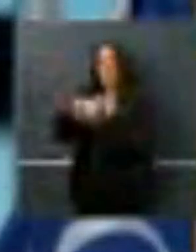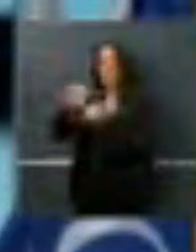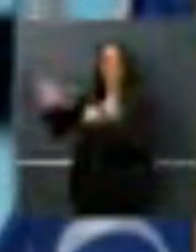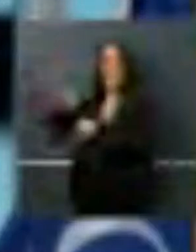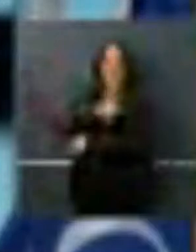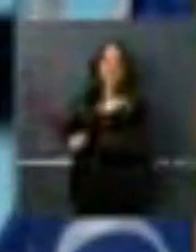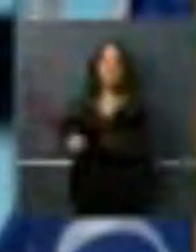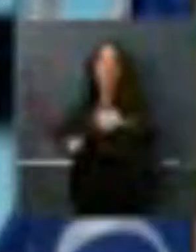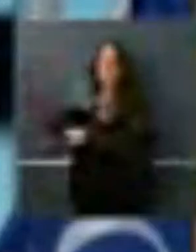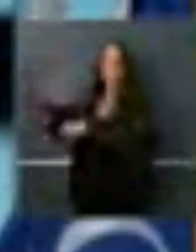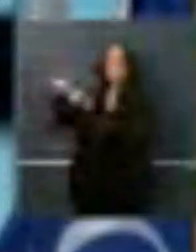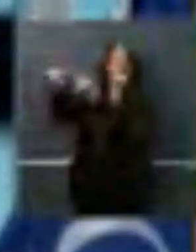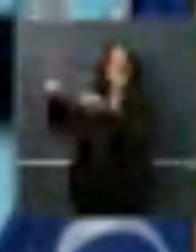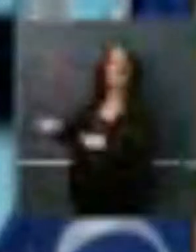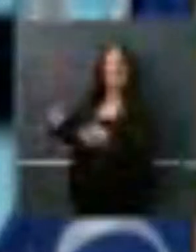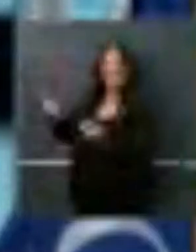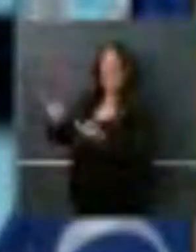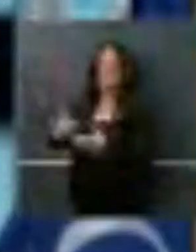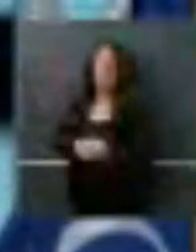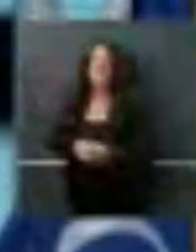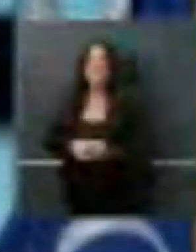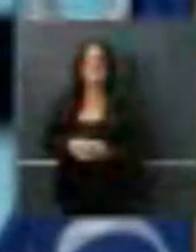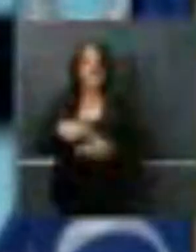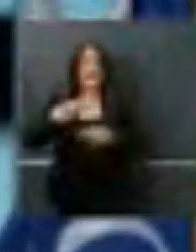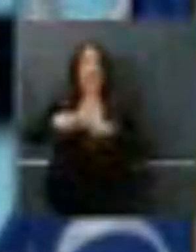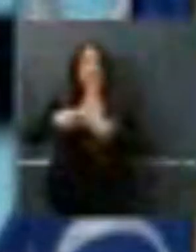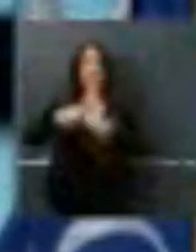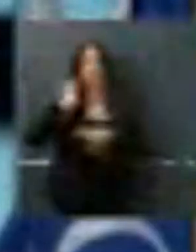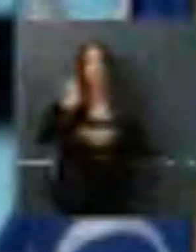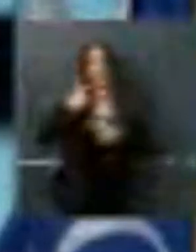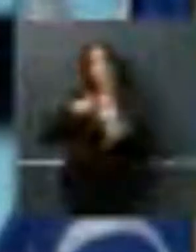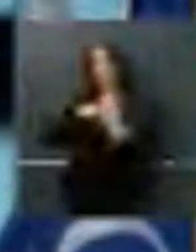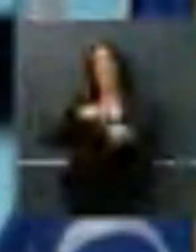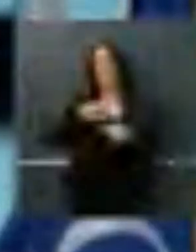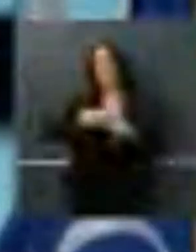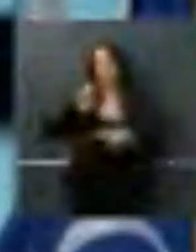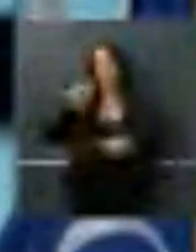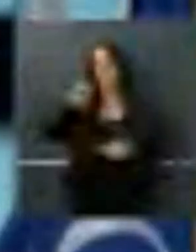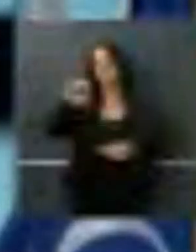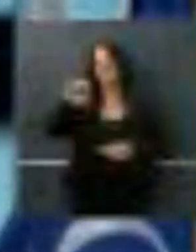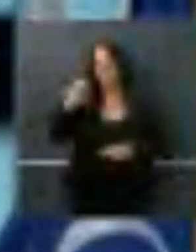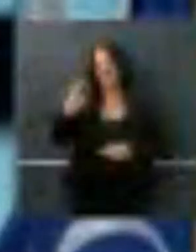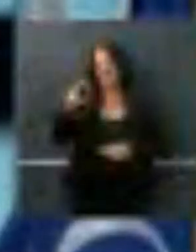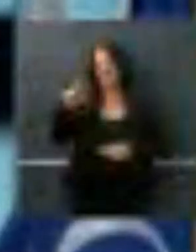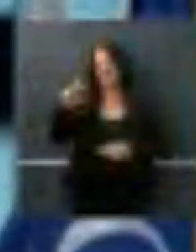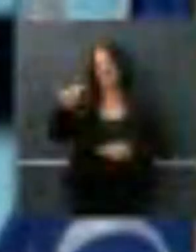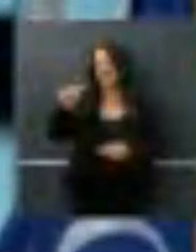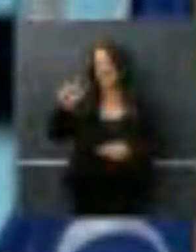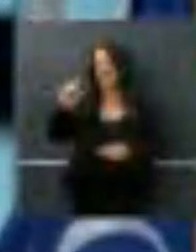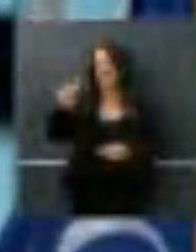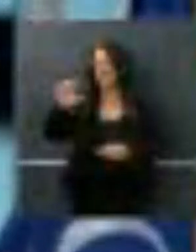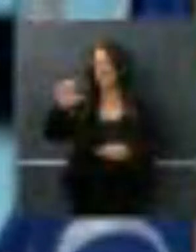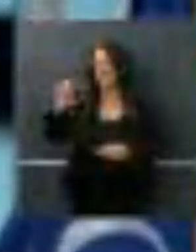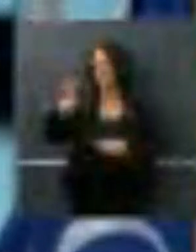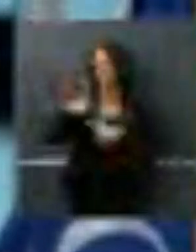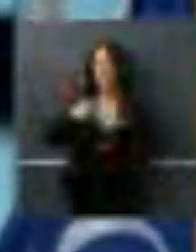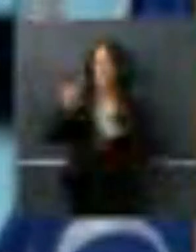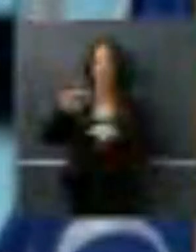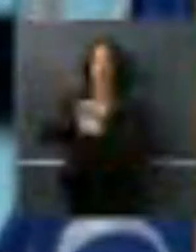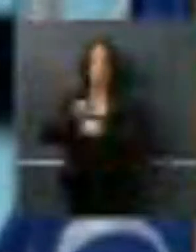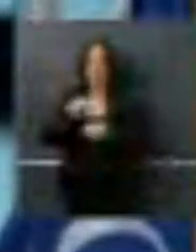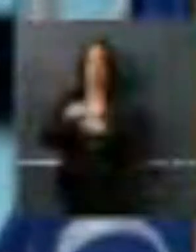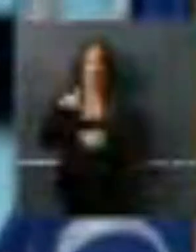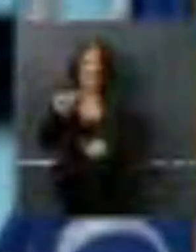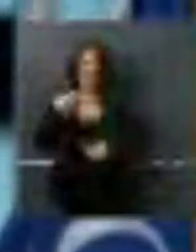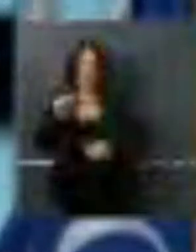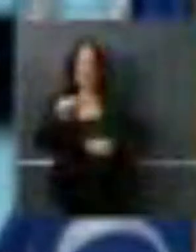state of California, used to run the health care system down in Los Angeles, formerly in the city of San Francisco. He runs it for